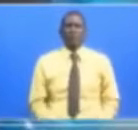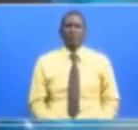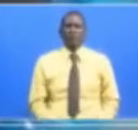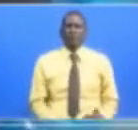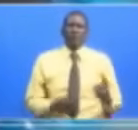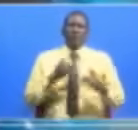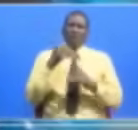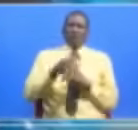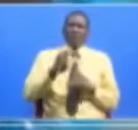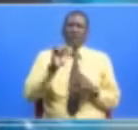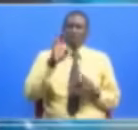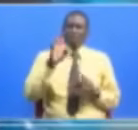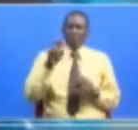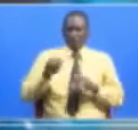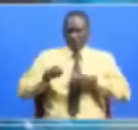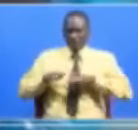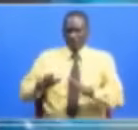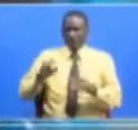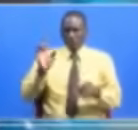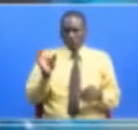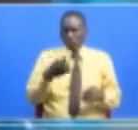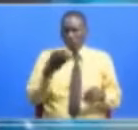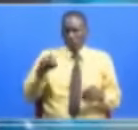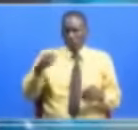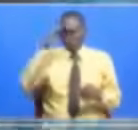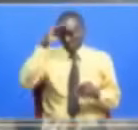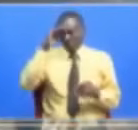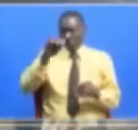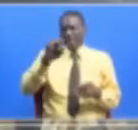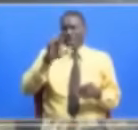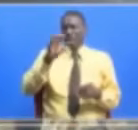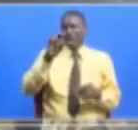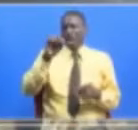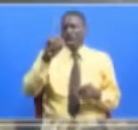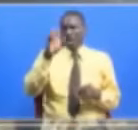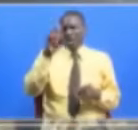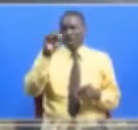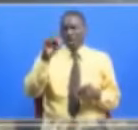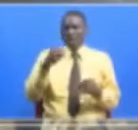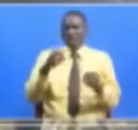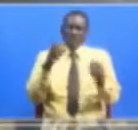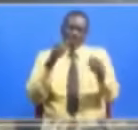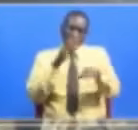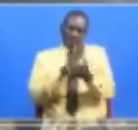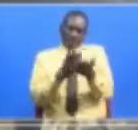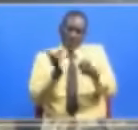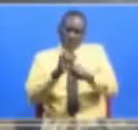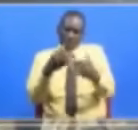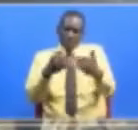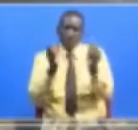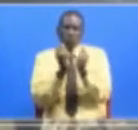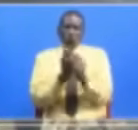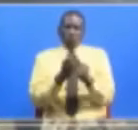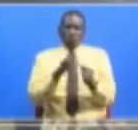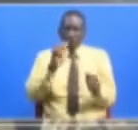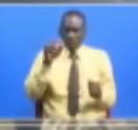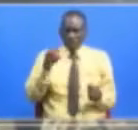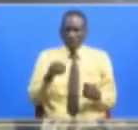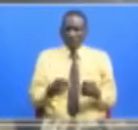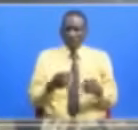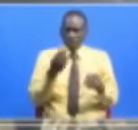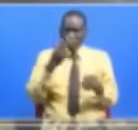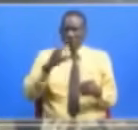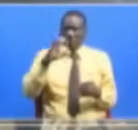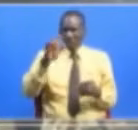After Laban Lang'at left the entertainment joint in London at 12:09 a.m., as seen in this CCTV